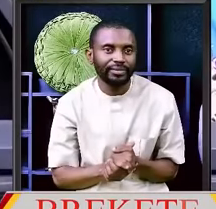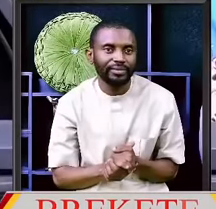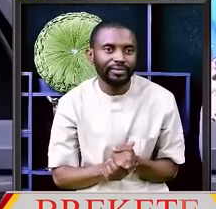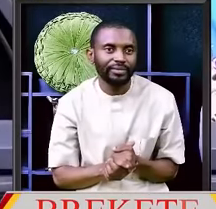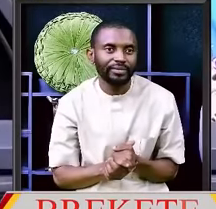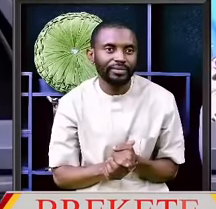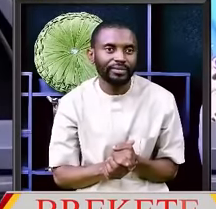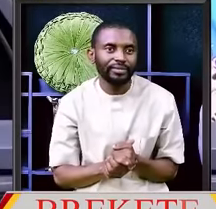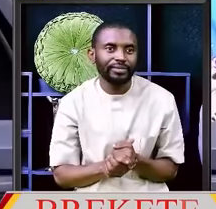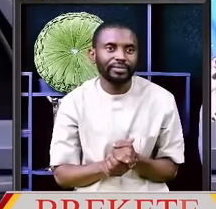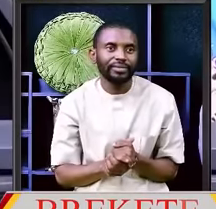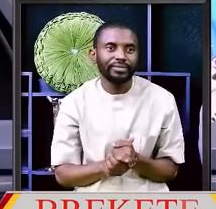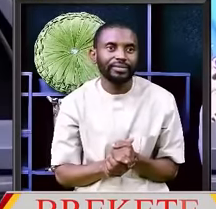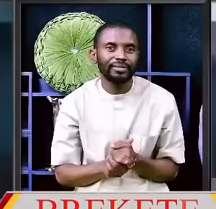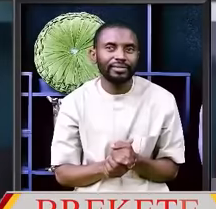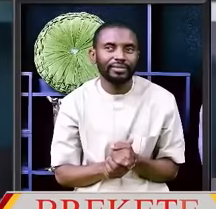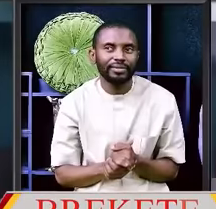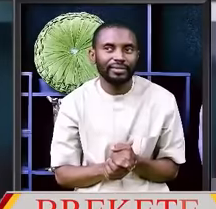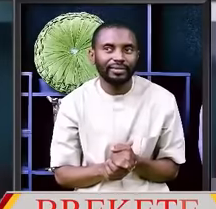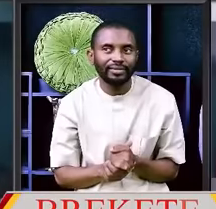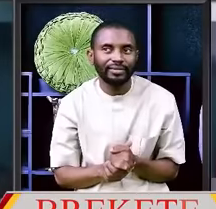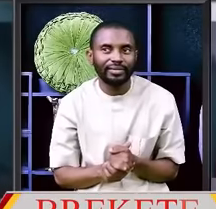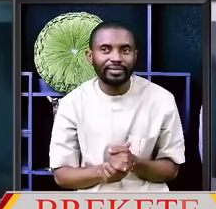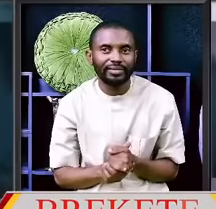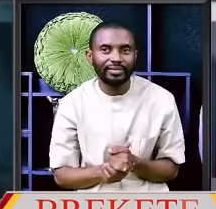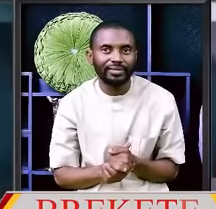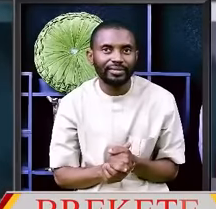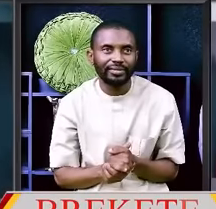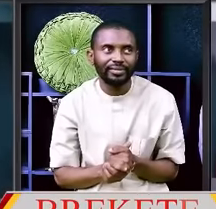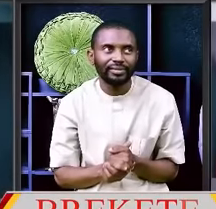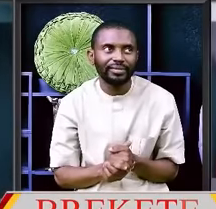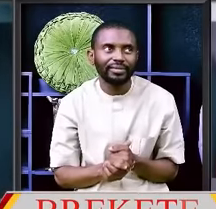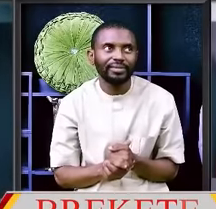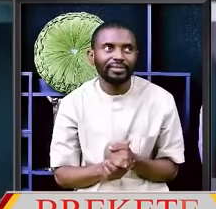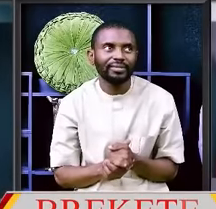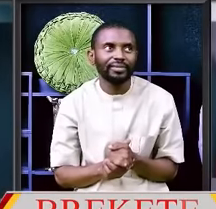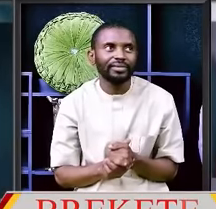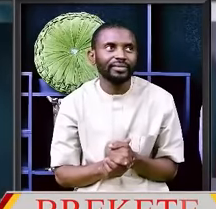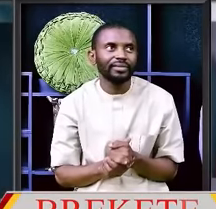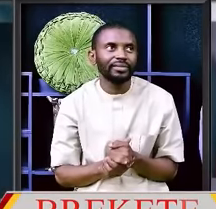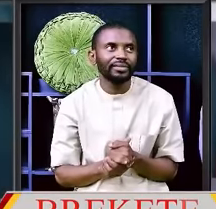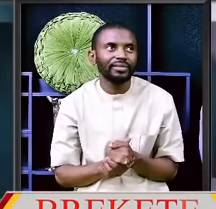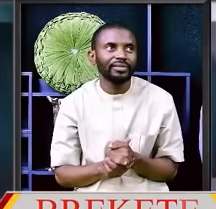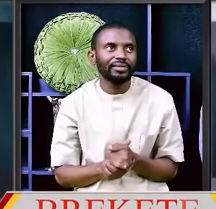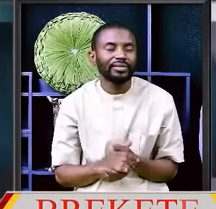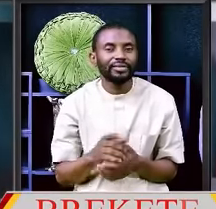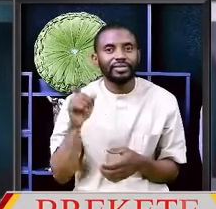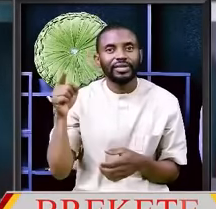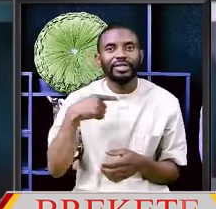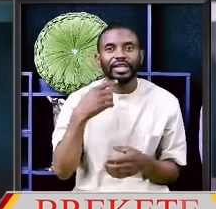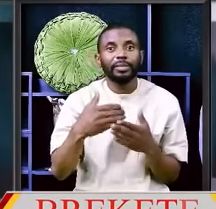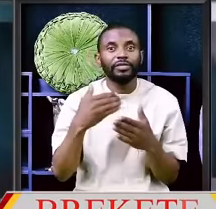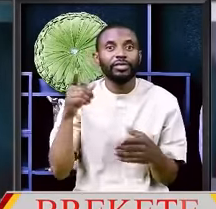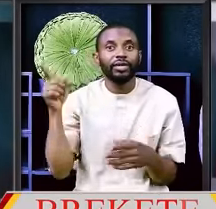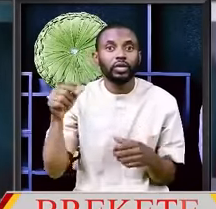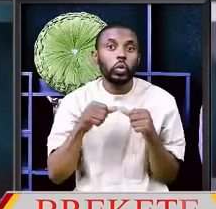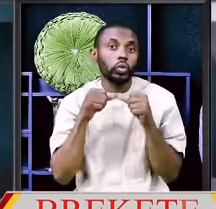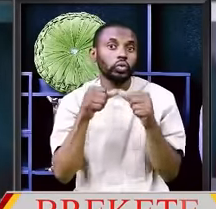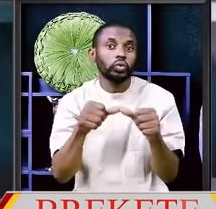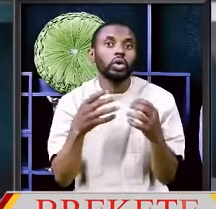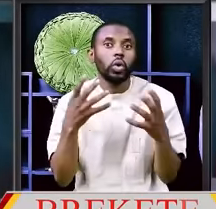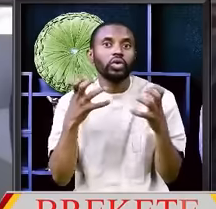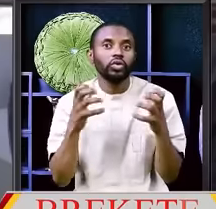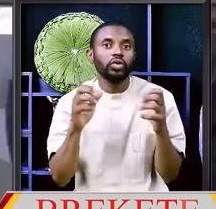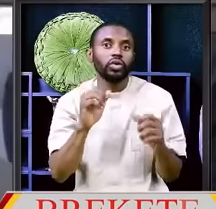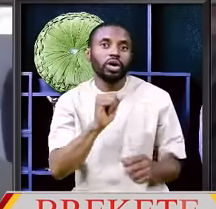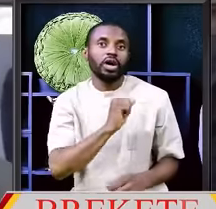ordinary president. He said before won so kan mi, won so n ton dun mi gogogogo. He said before Ingo continue, Ingo